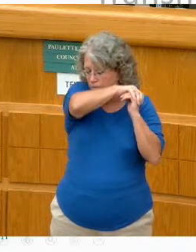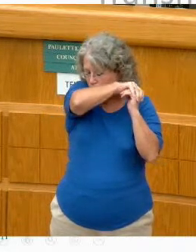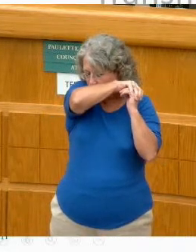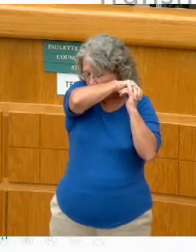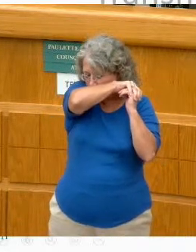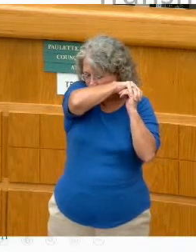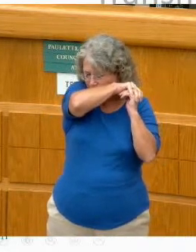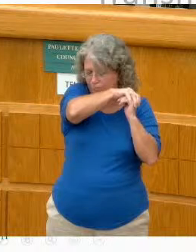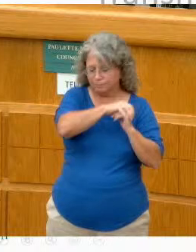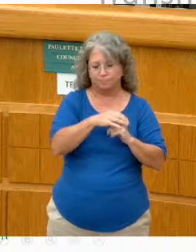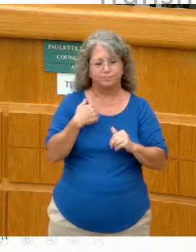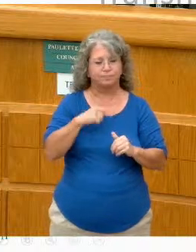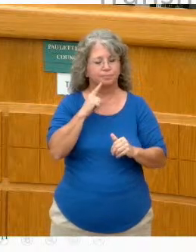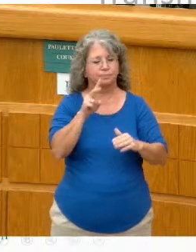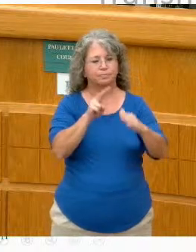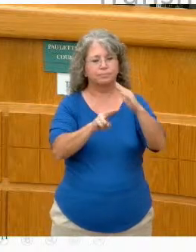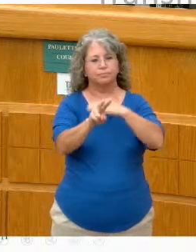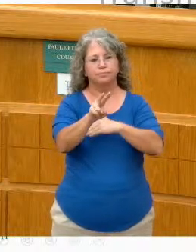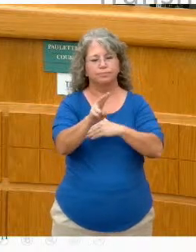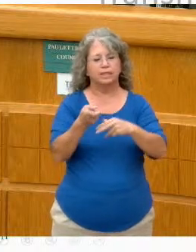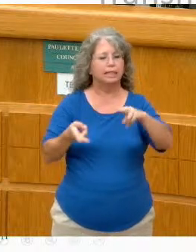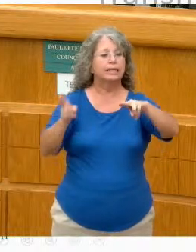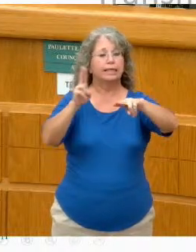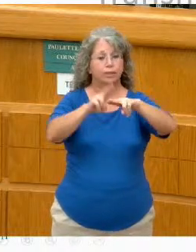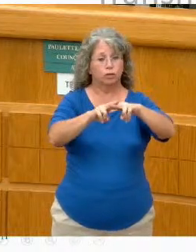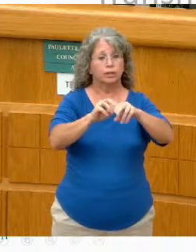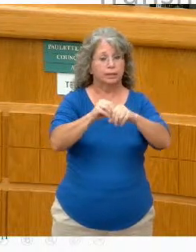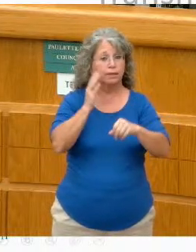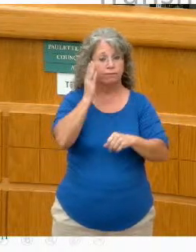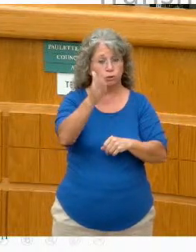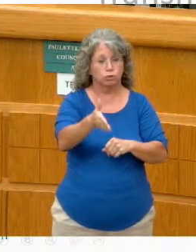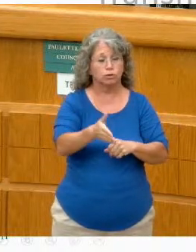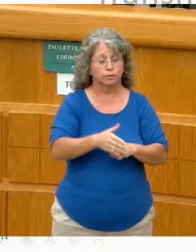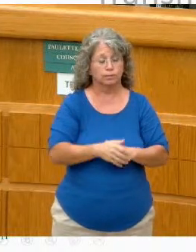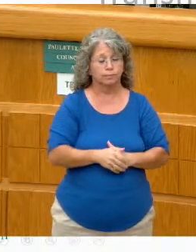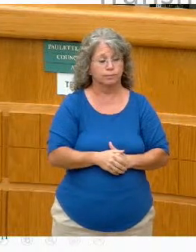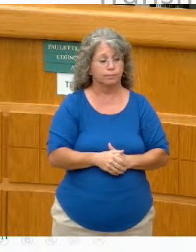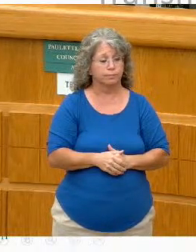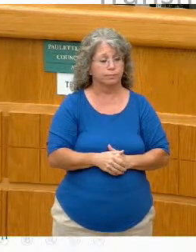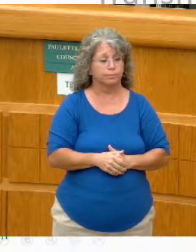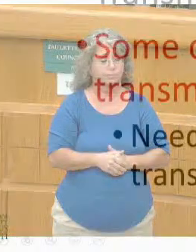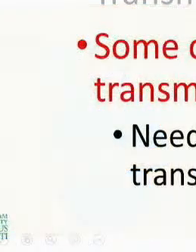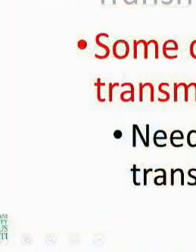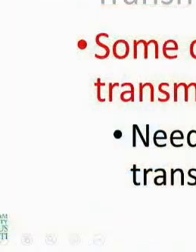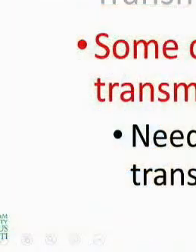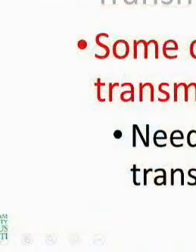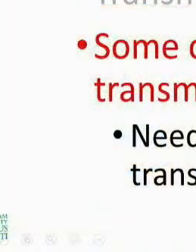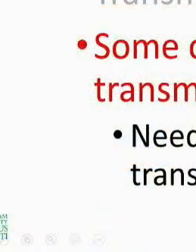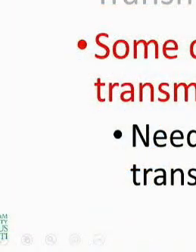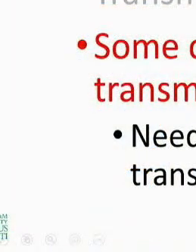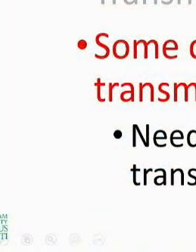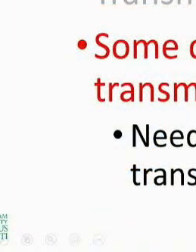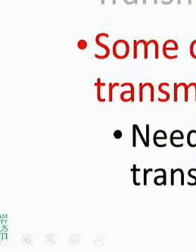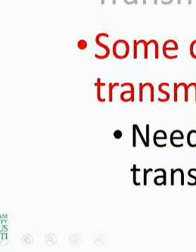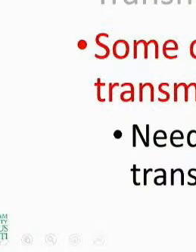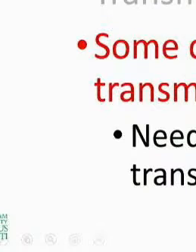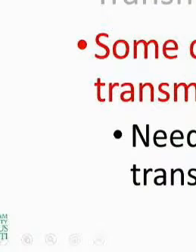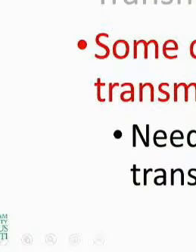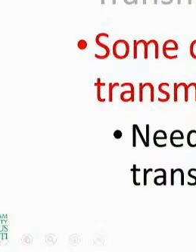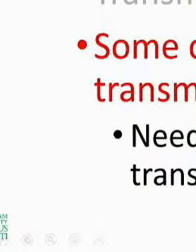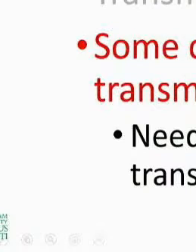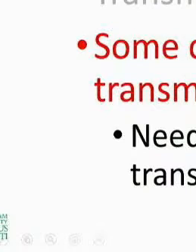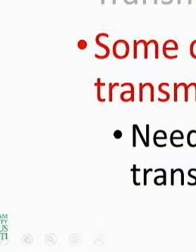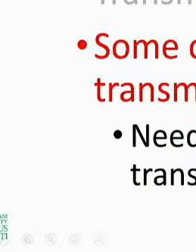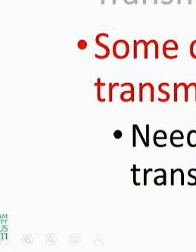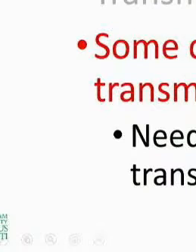the future, although we haven't seen it yet. And this should stress the need to continue our efforts to reduce transmission. This is